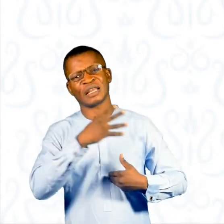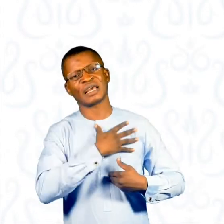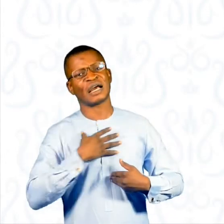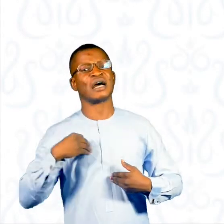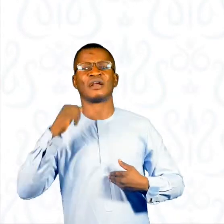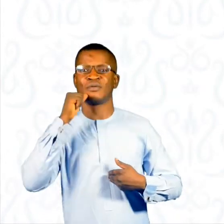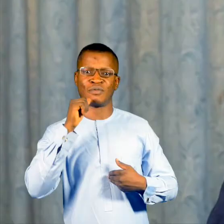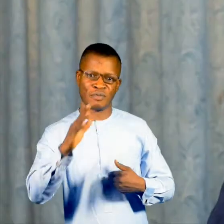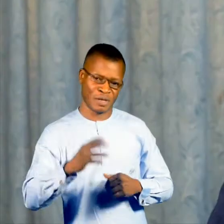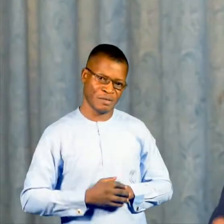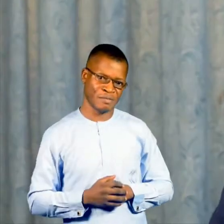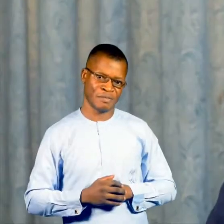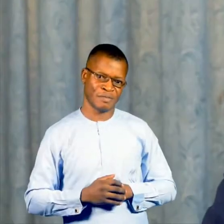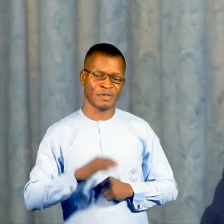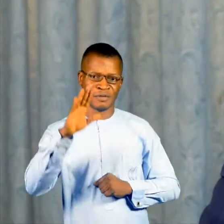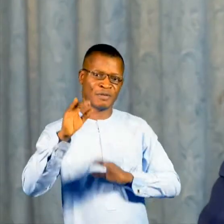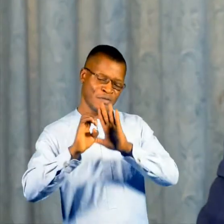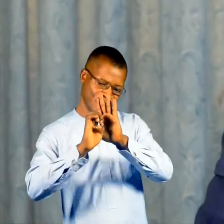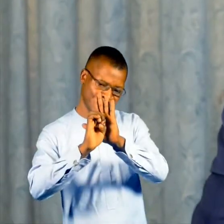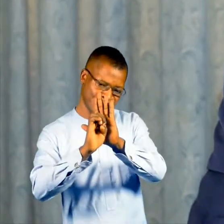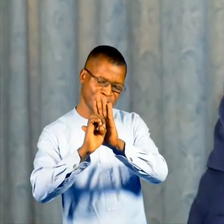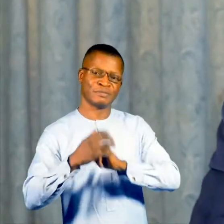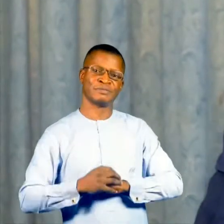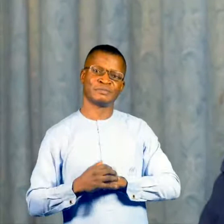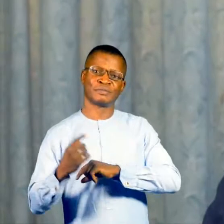men and women. Let me give you an example.